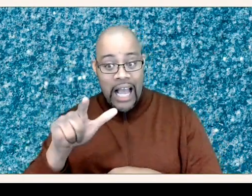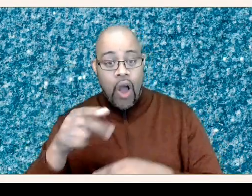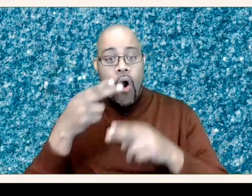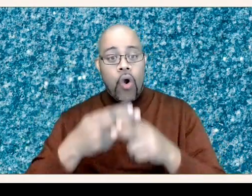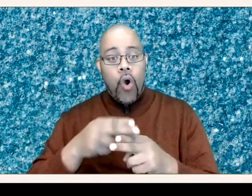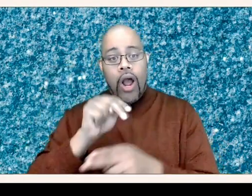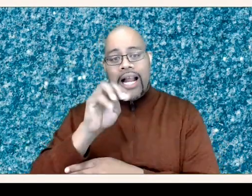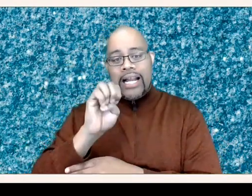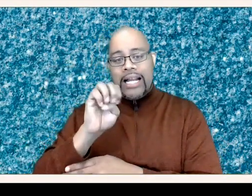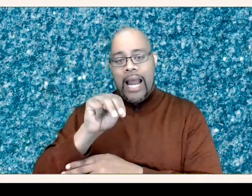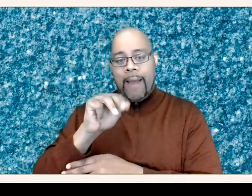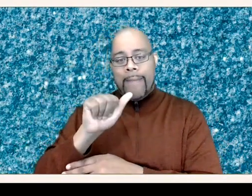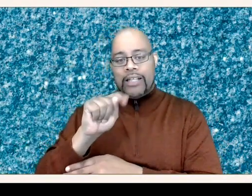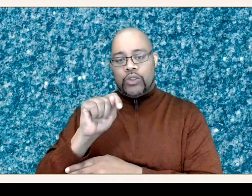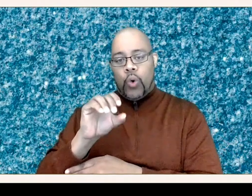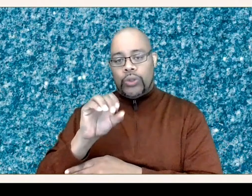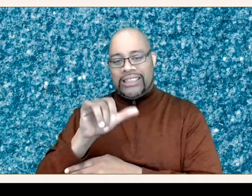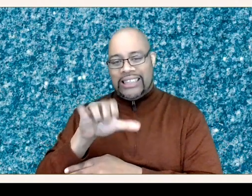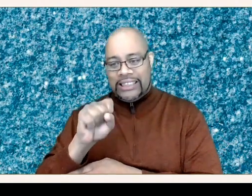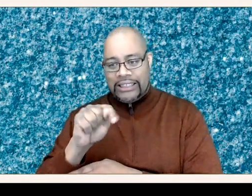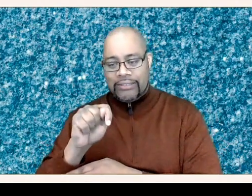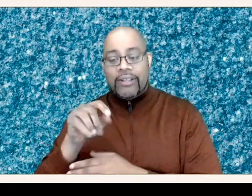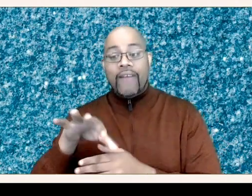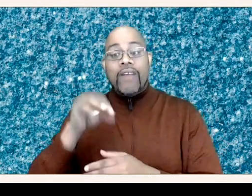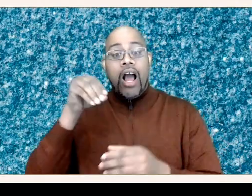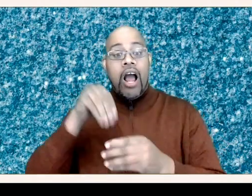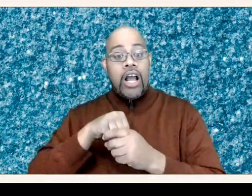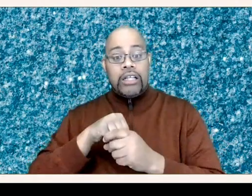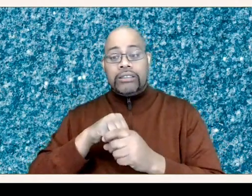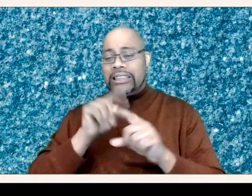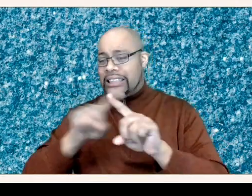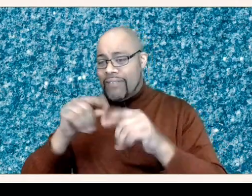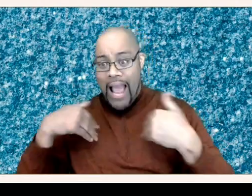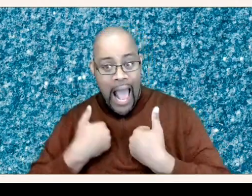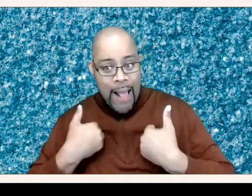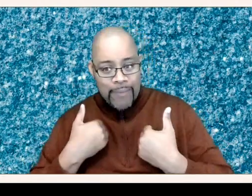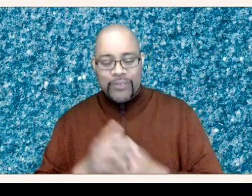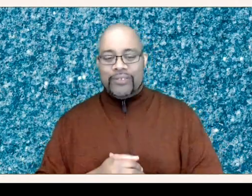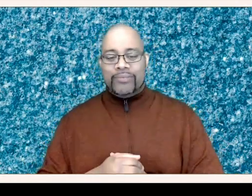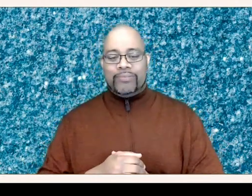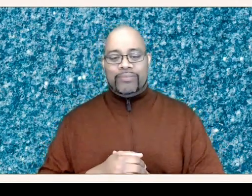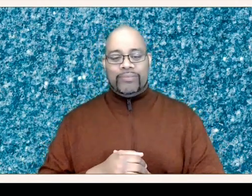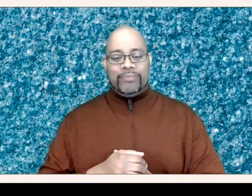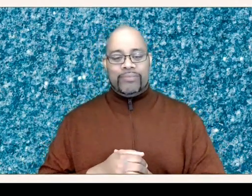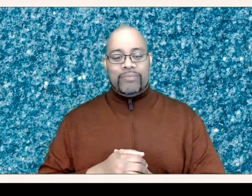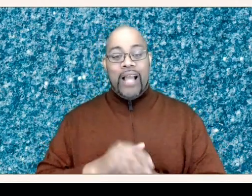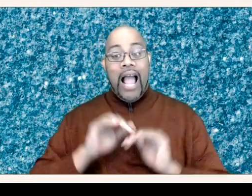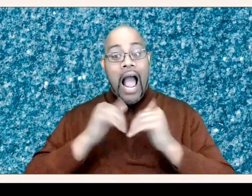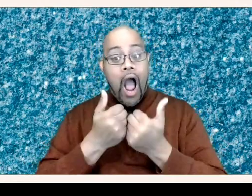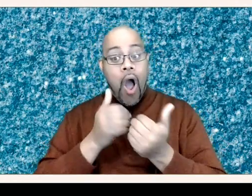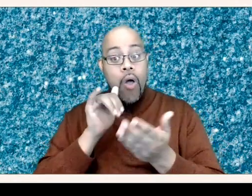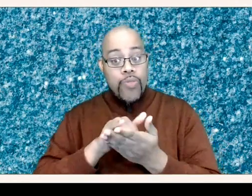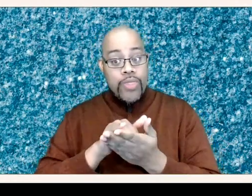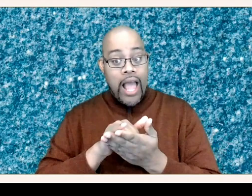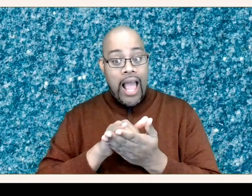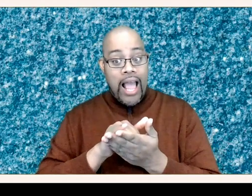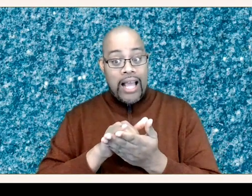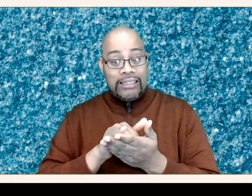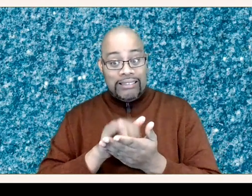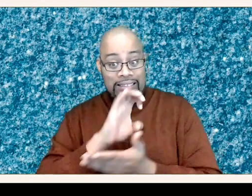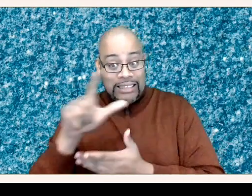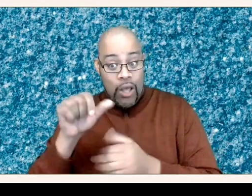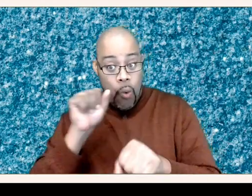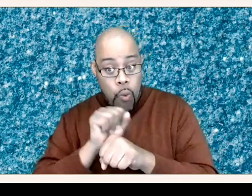called nematocysts, and they're found in anemones, corals, and jellies. And the way these